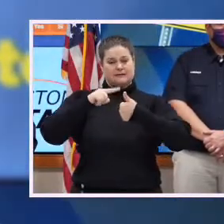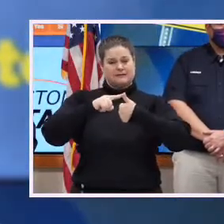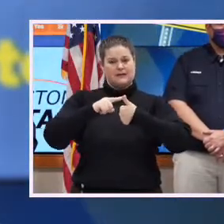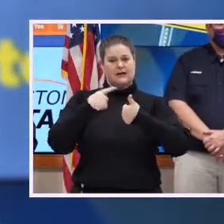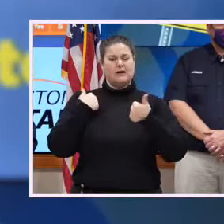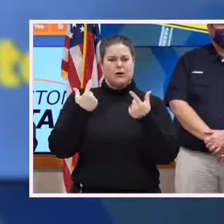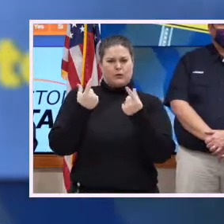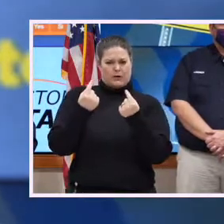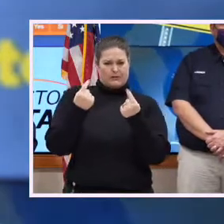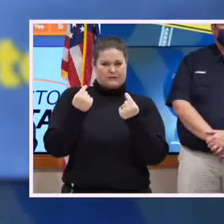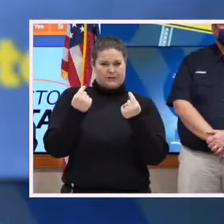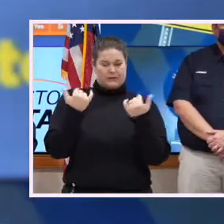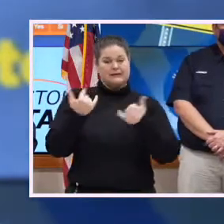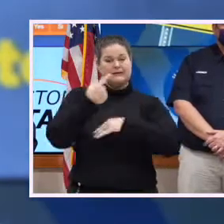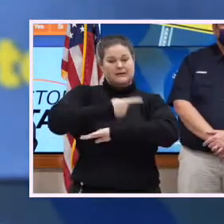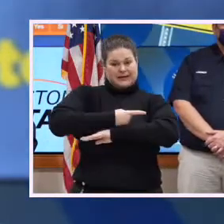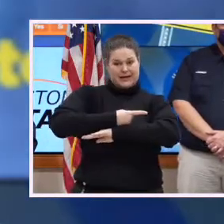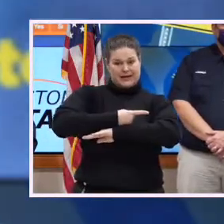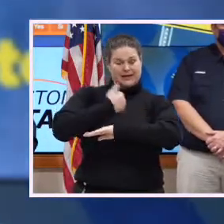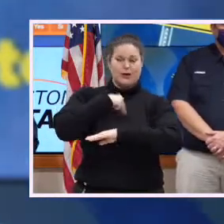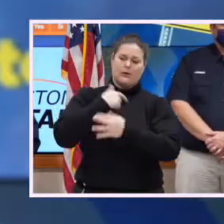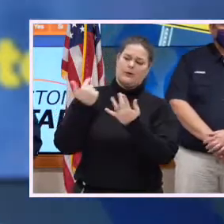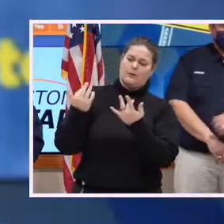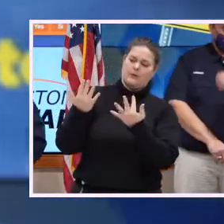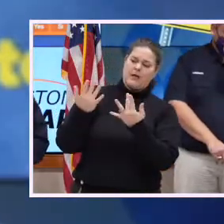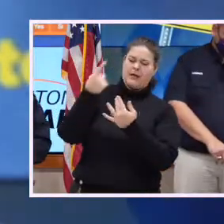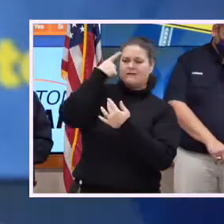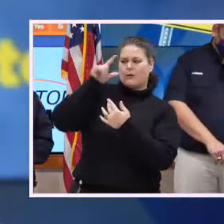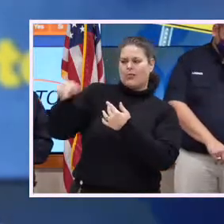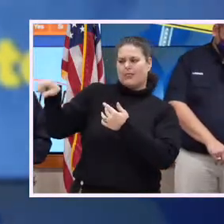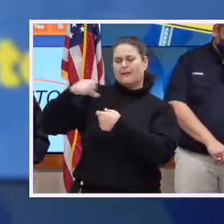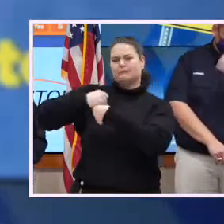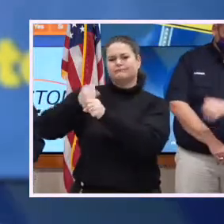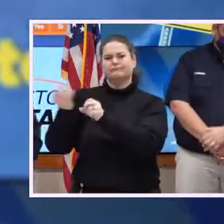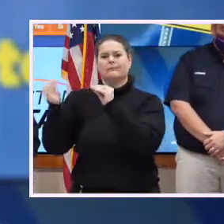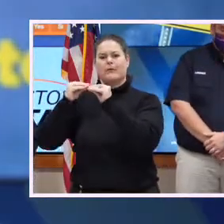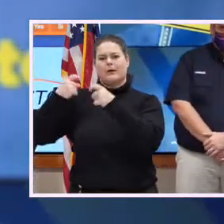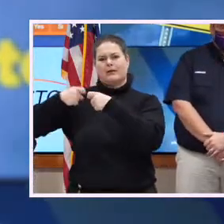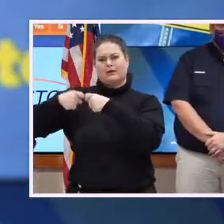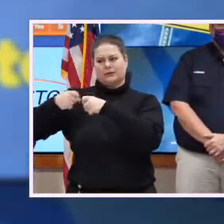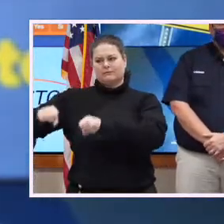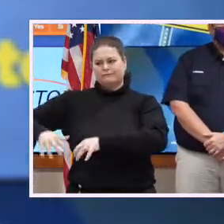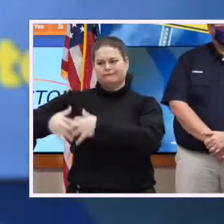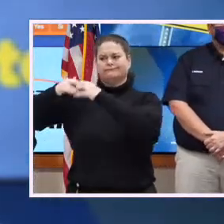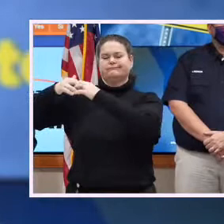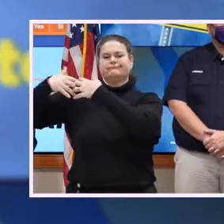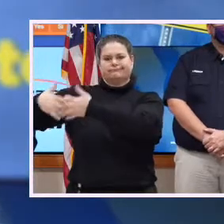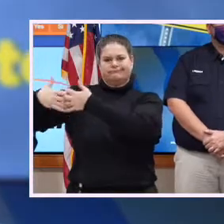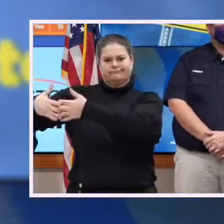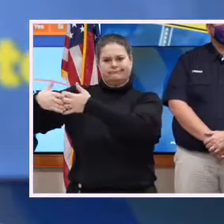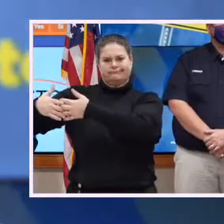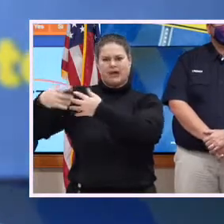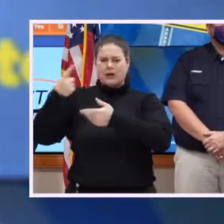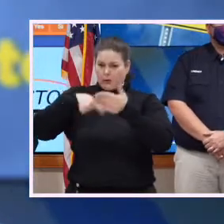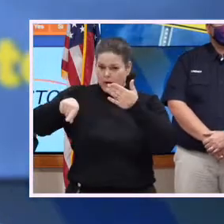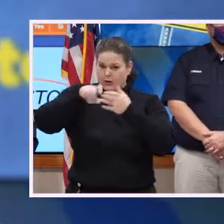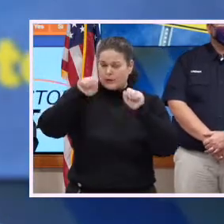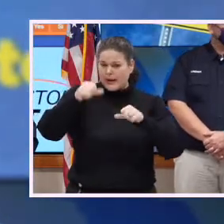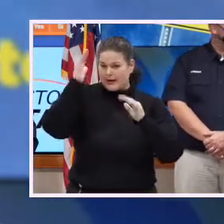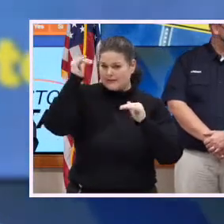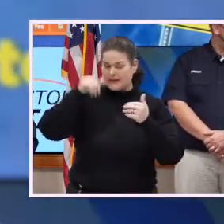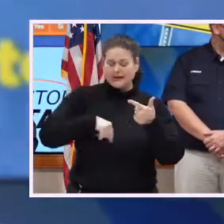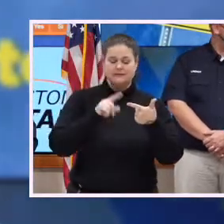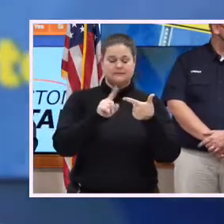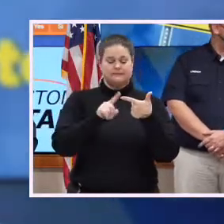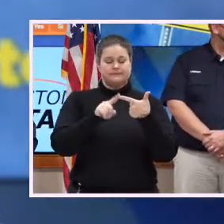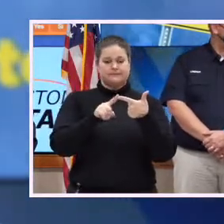been doing today as we wait for that generation to come back online and what you can expect. Number